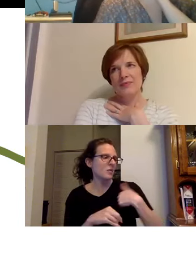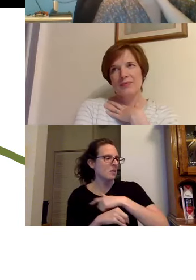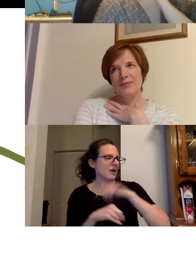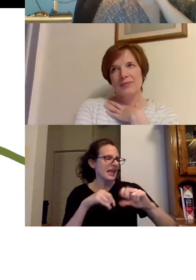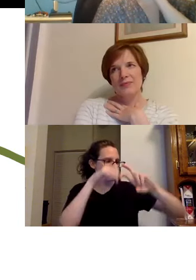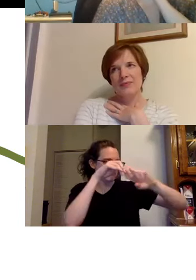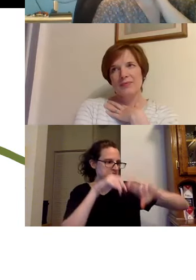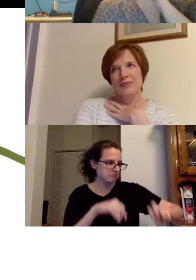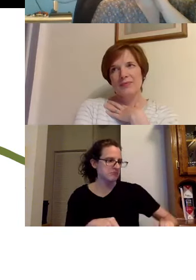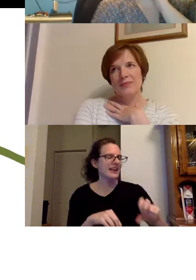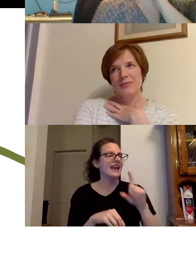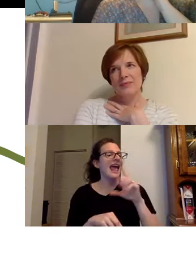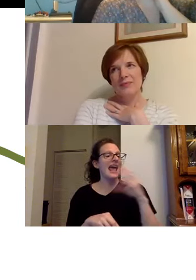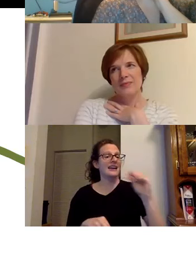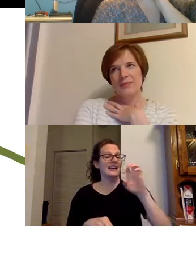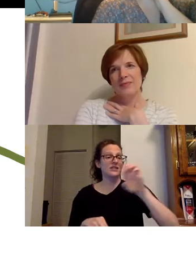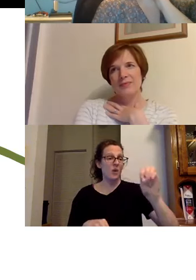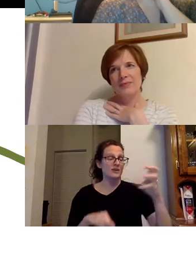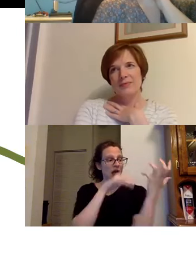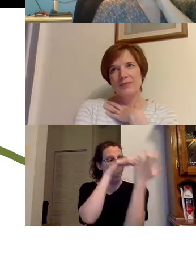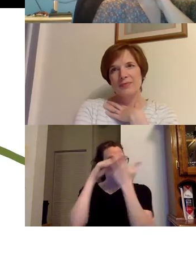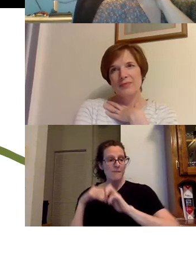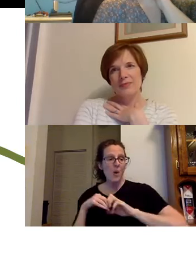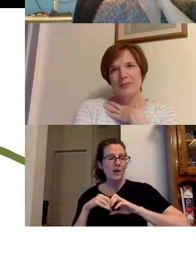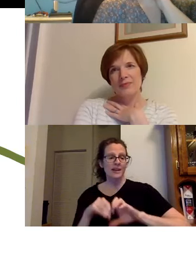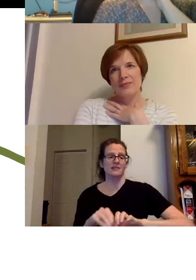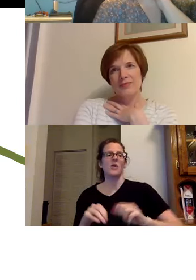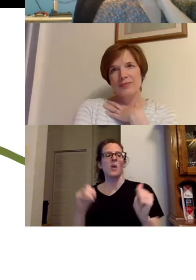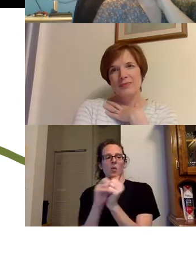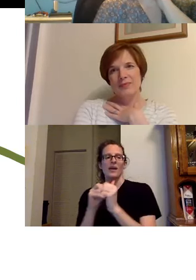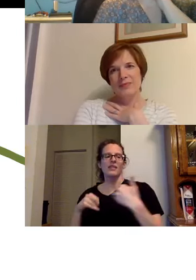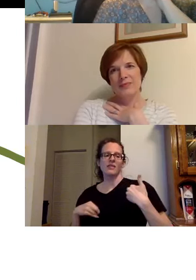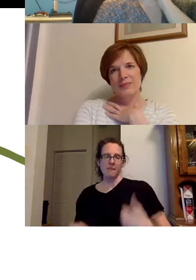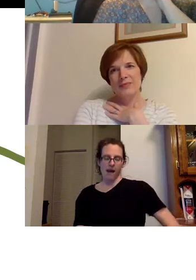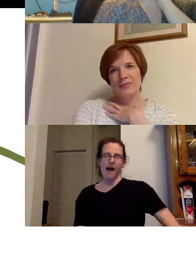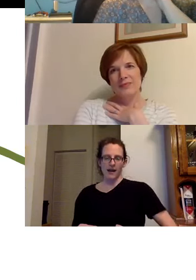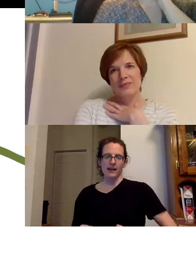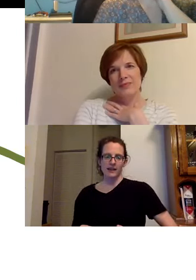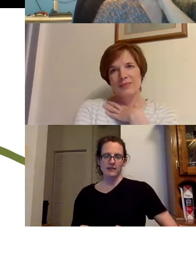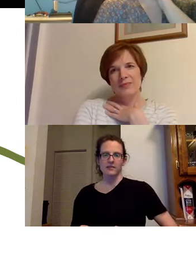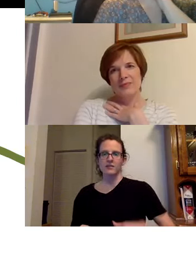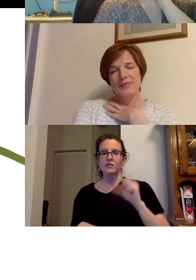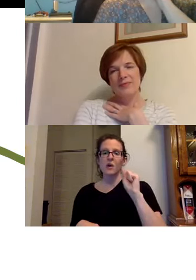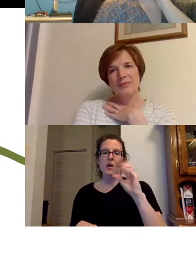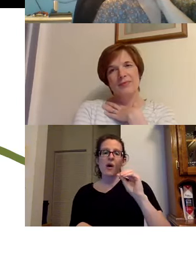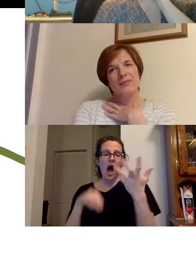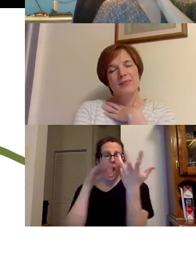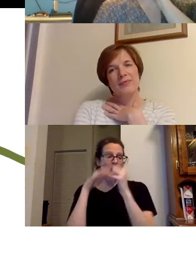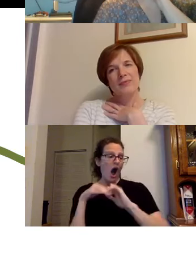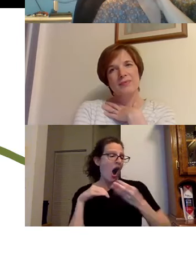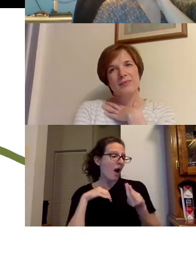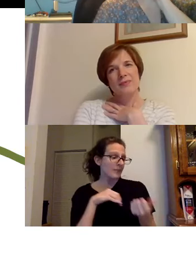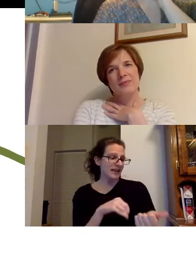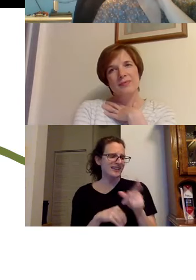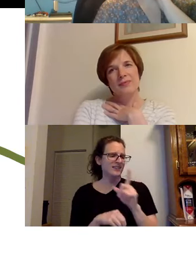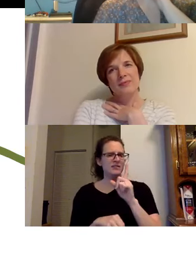are harmonious with the electrical field of the human body. So harmony is something that we hear